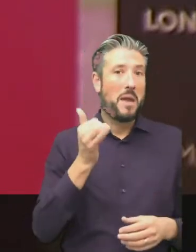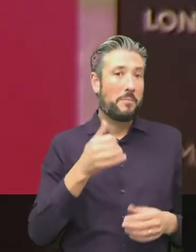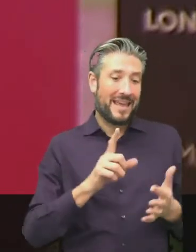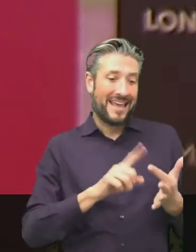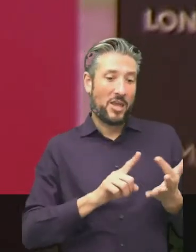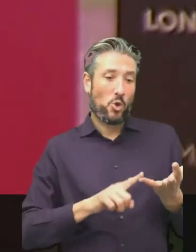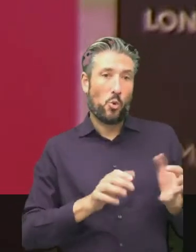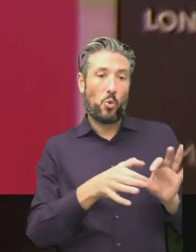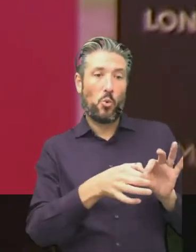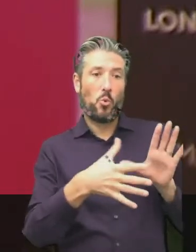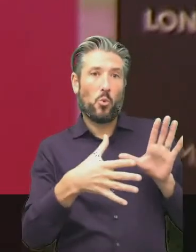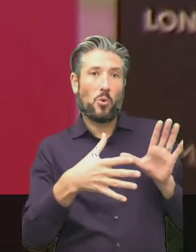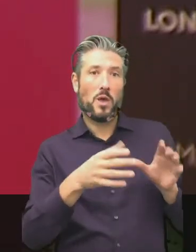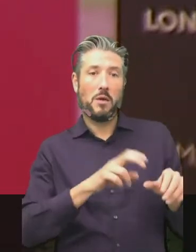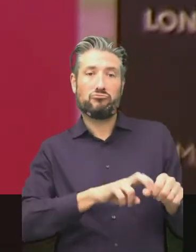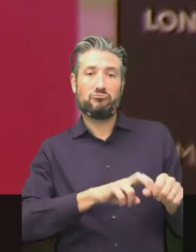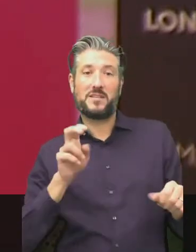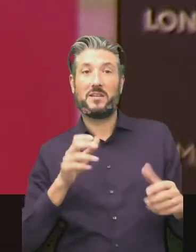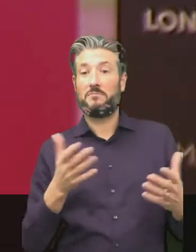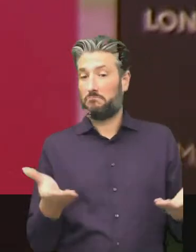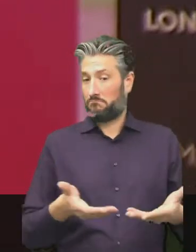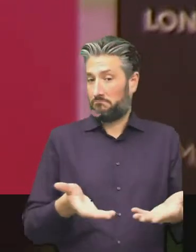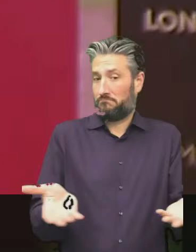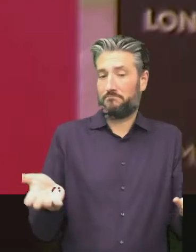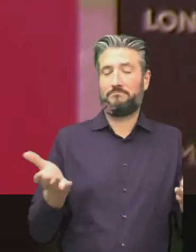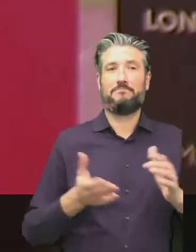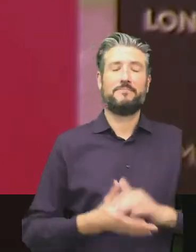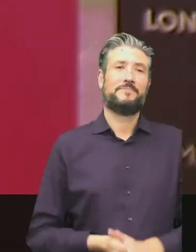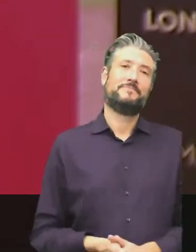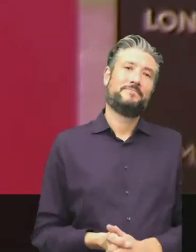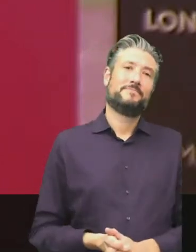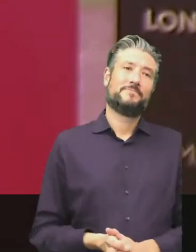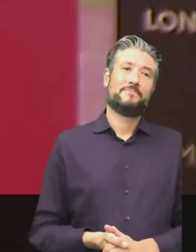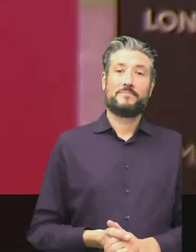floor is yours. Can I have questions,